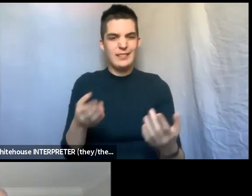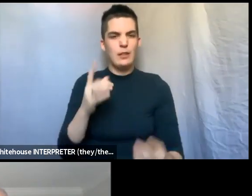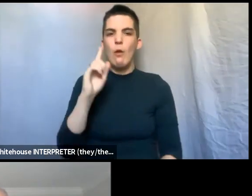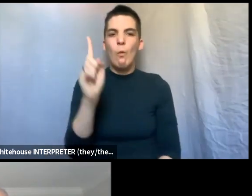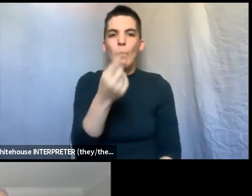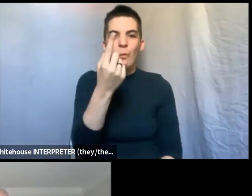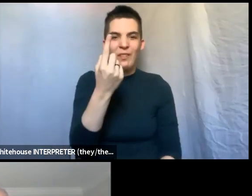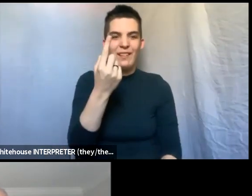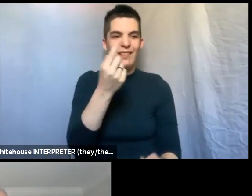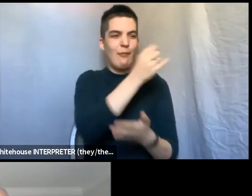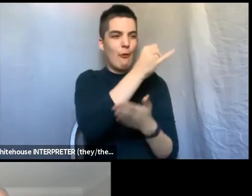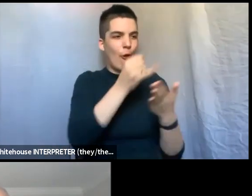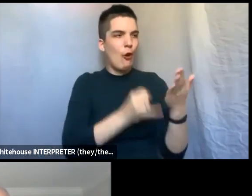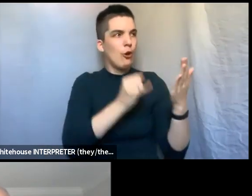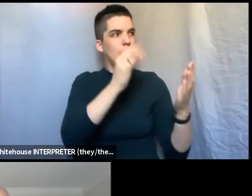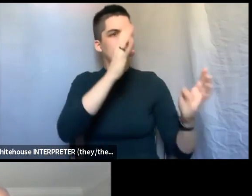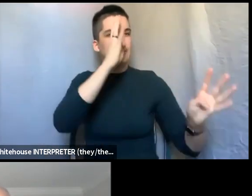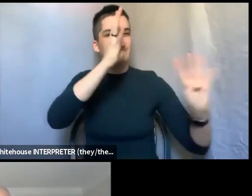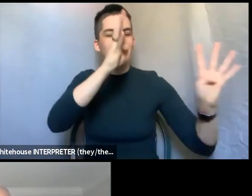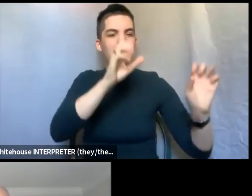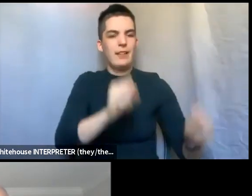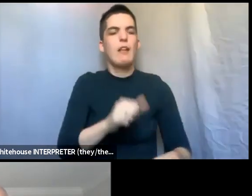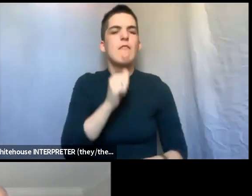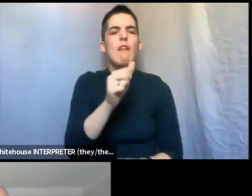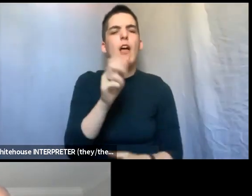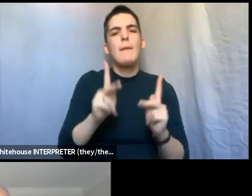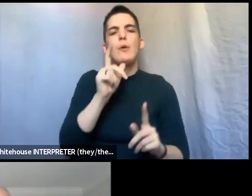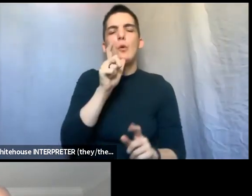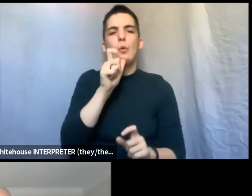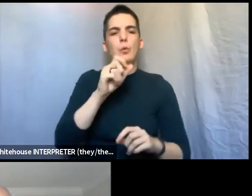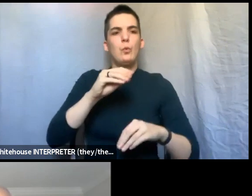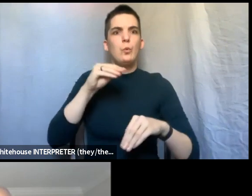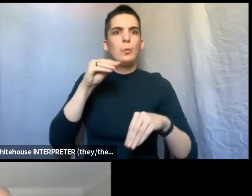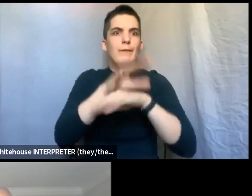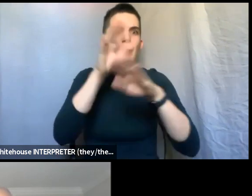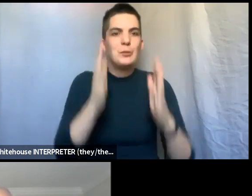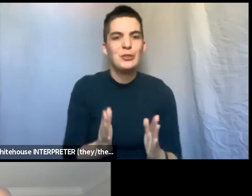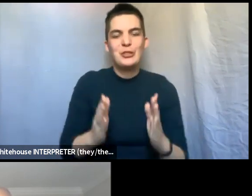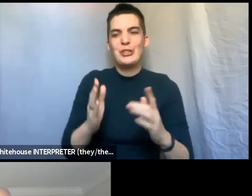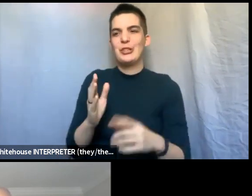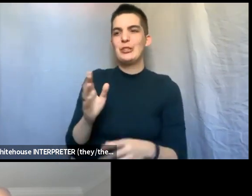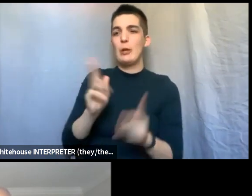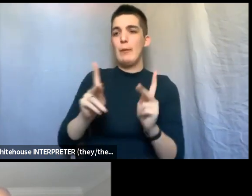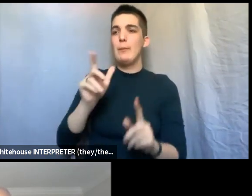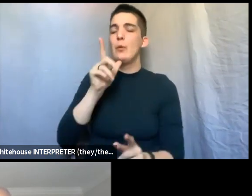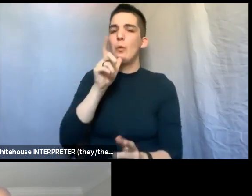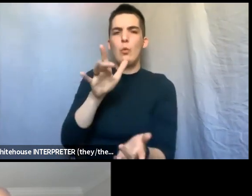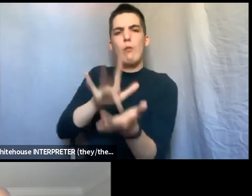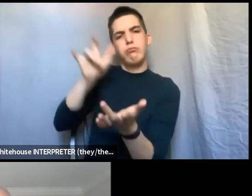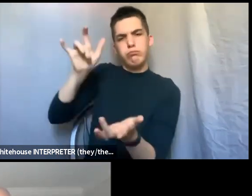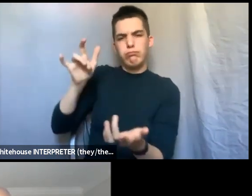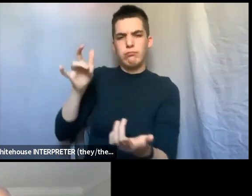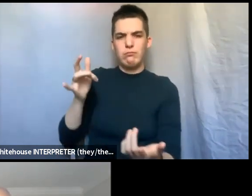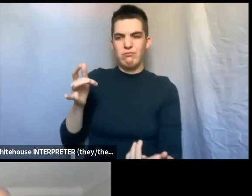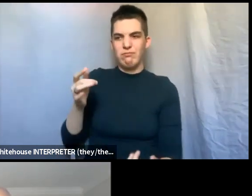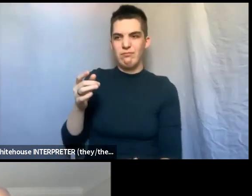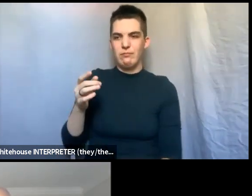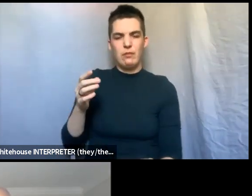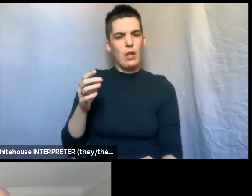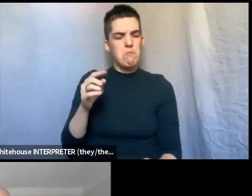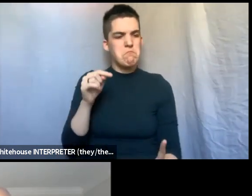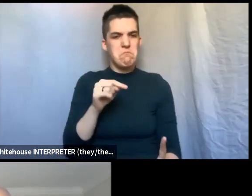make, not influencers or profiteers who exploit the work of people who can do things that